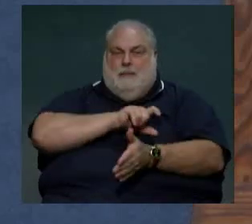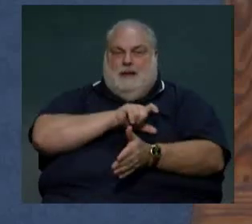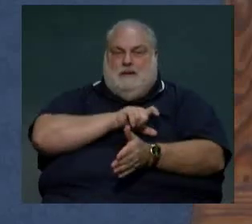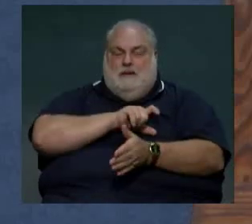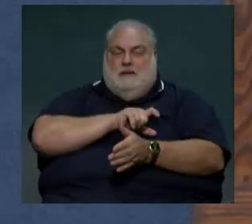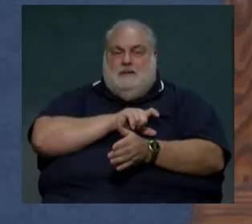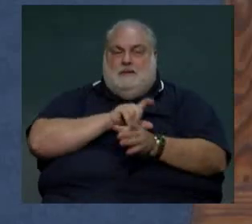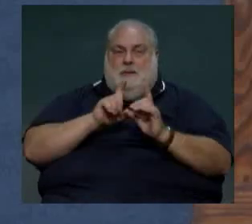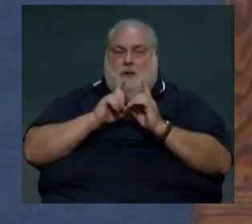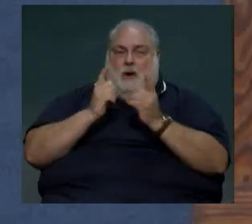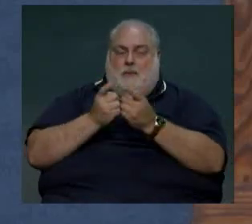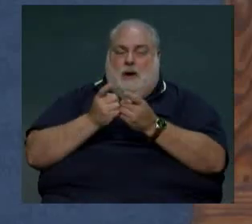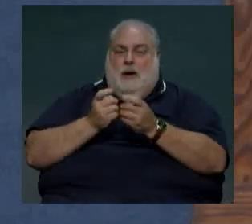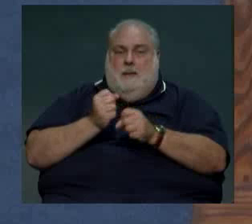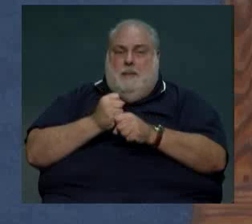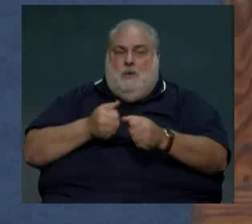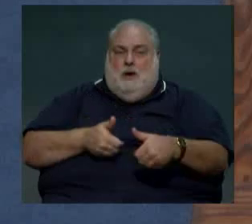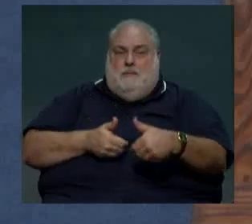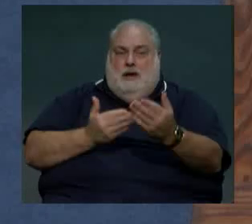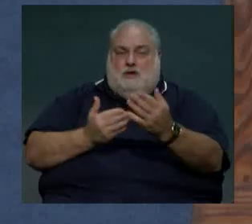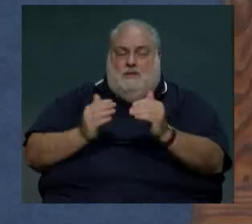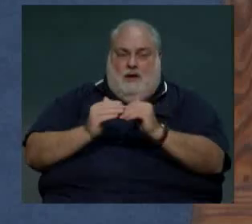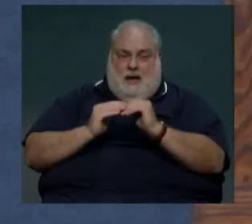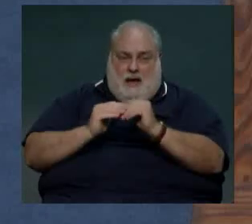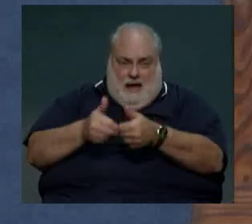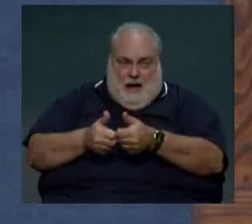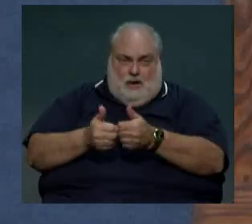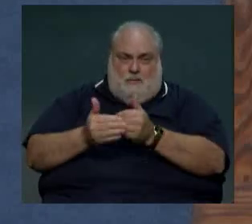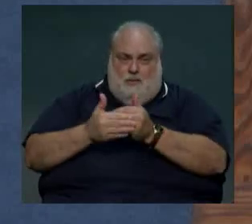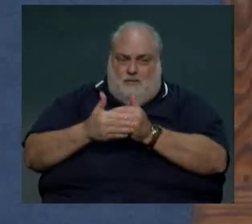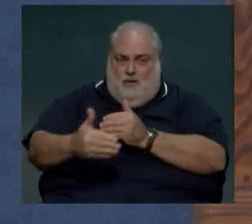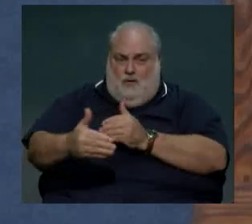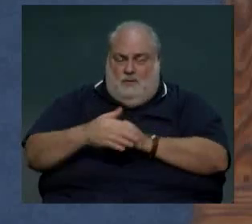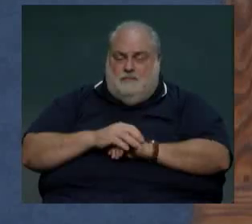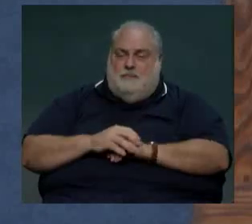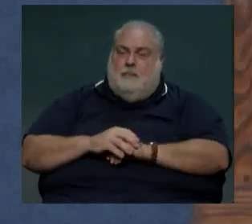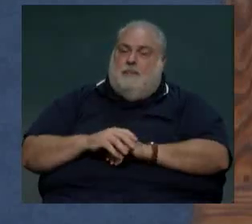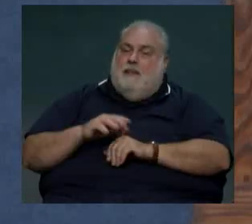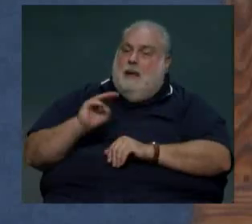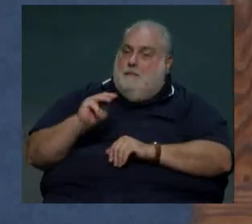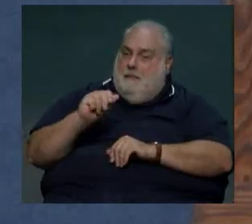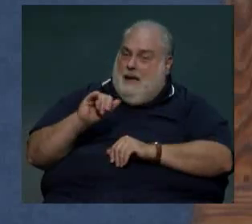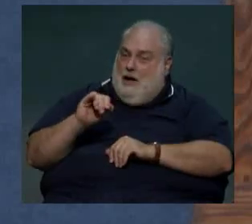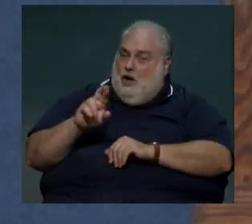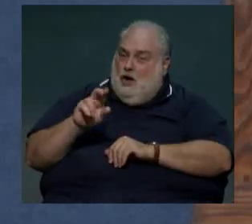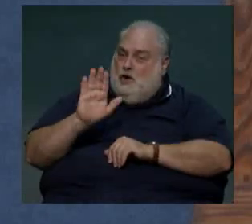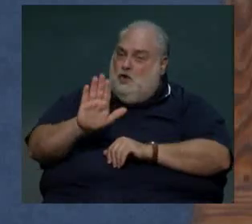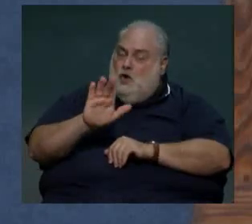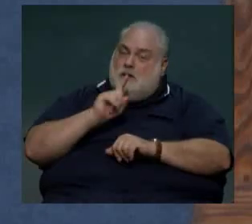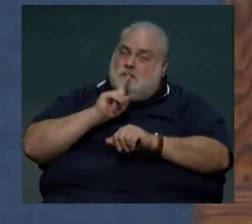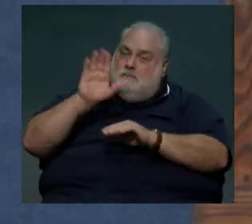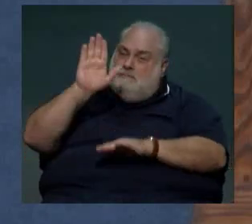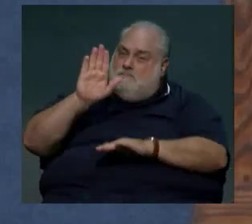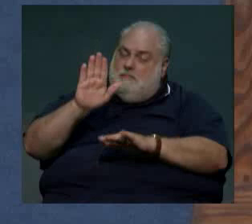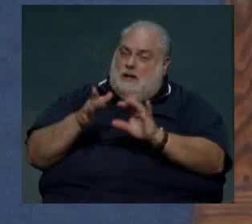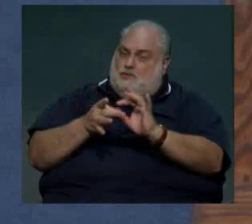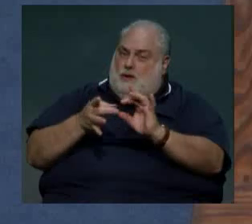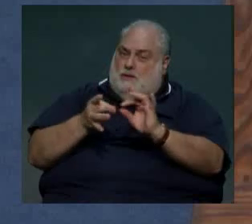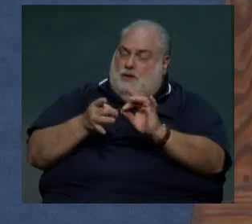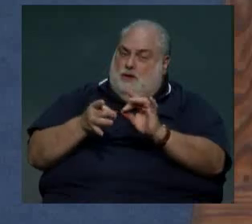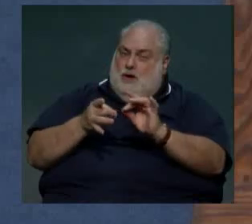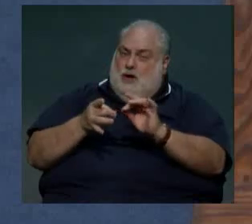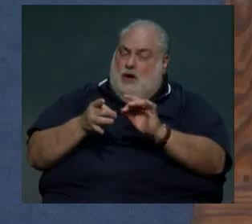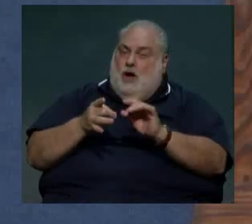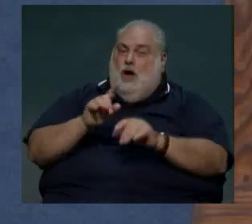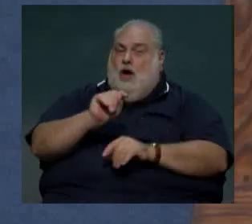how to move forward with that. Also, Mayor, in your inauguration address, you indicated that